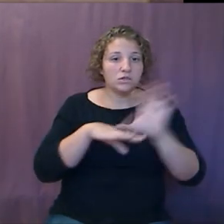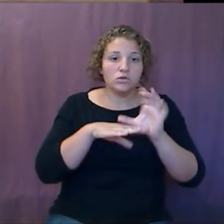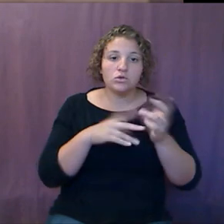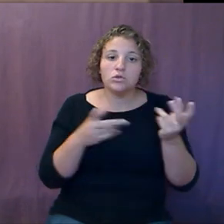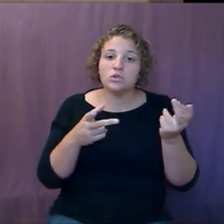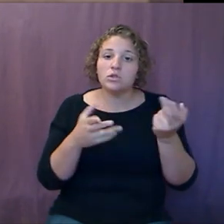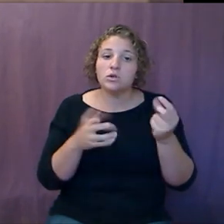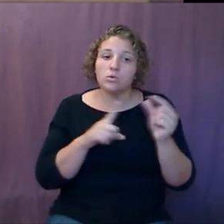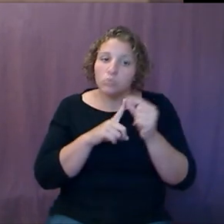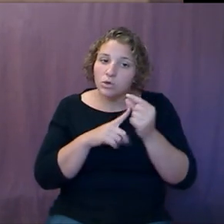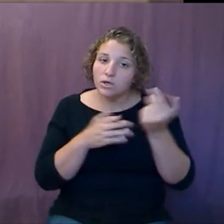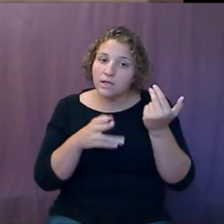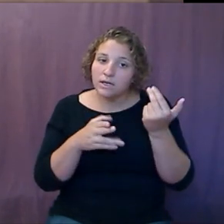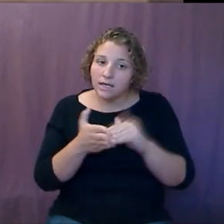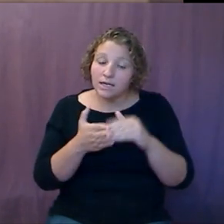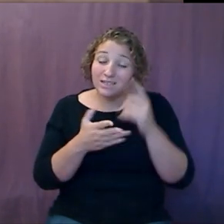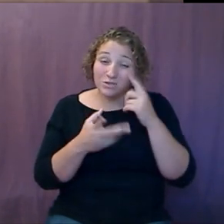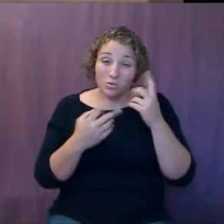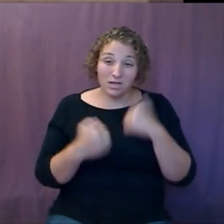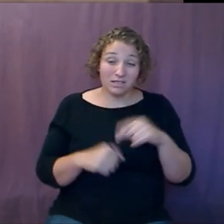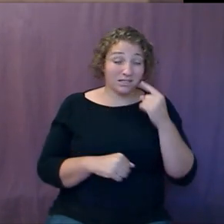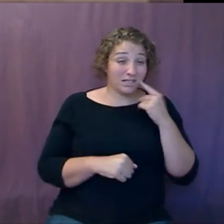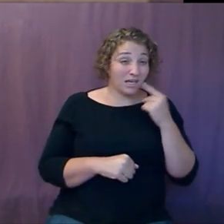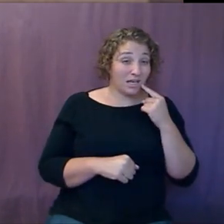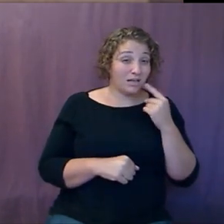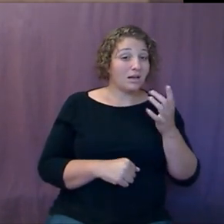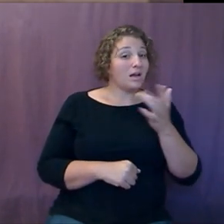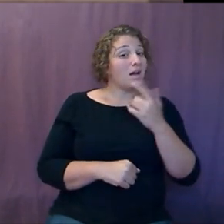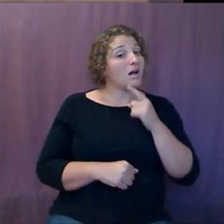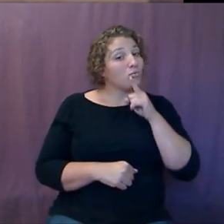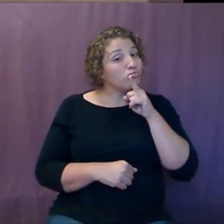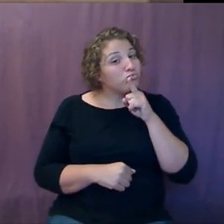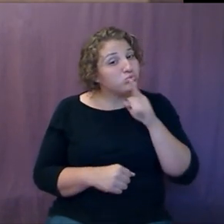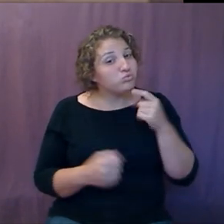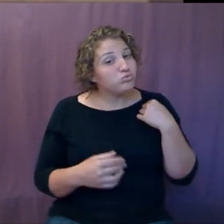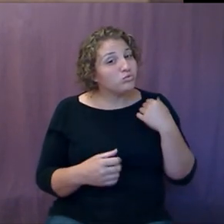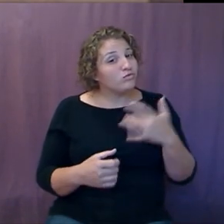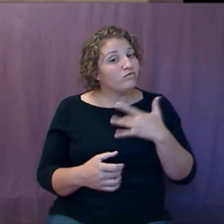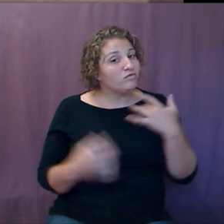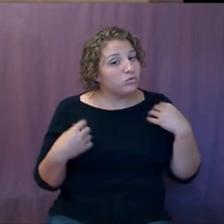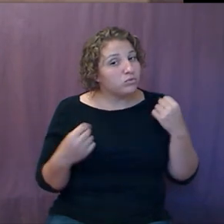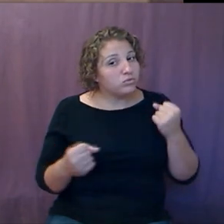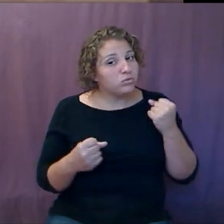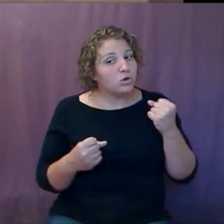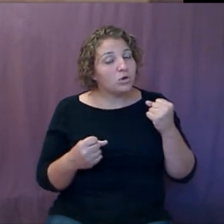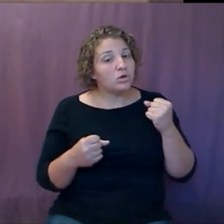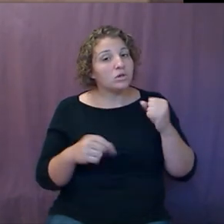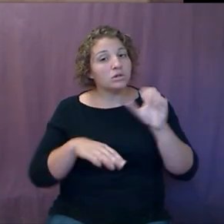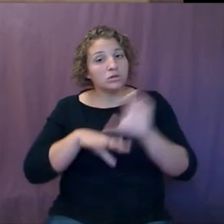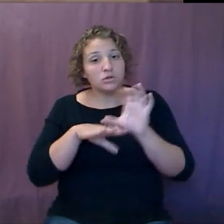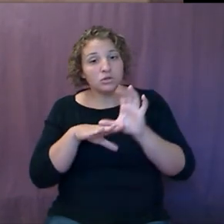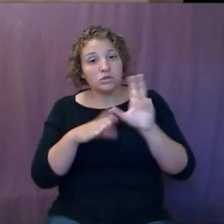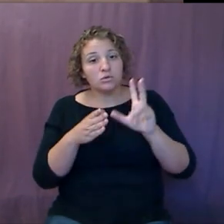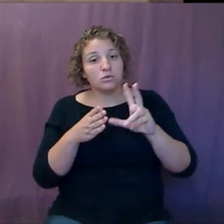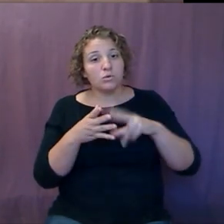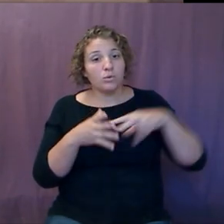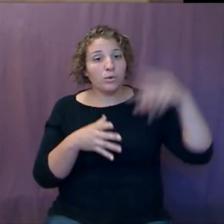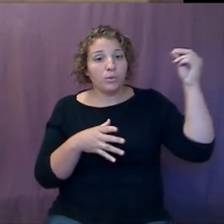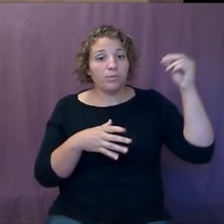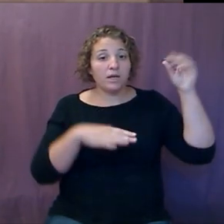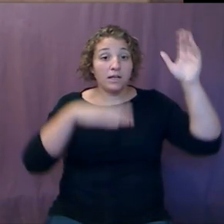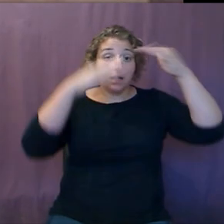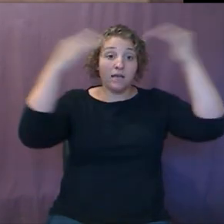the church is going to be removed as this or before this peace agreement gets signed however that doesn't